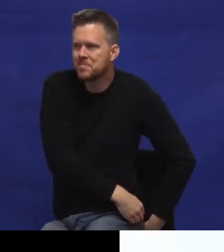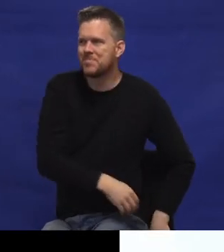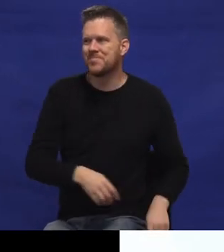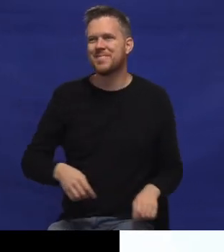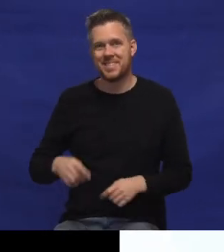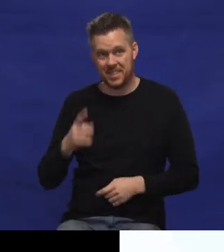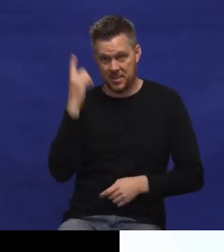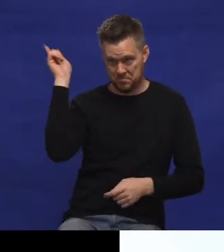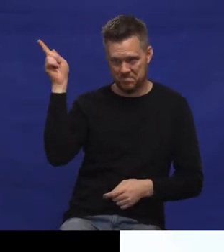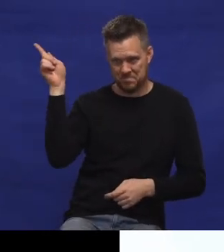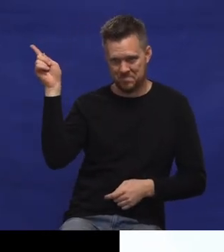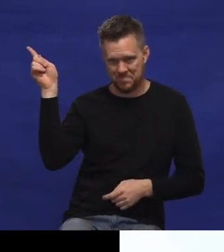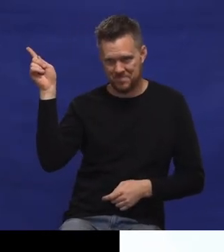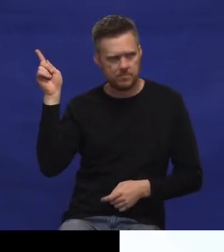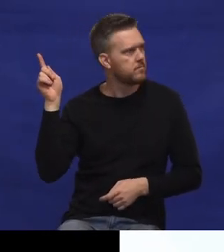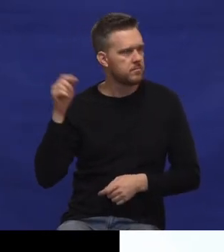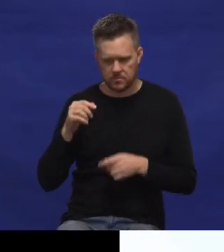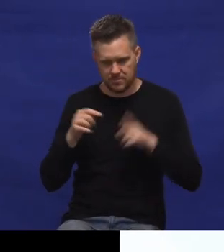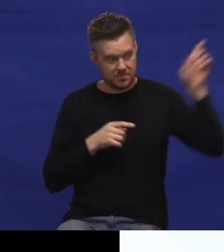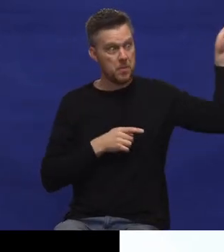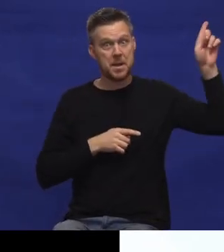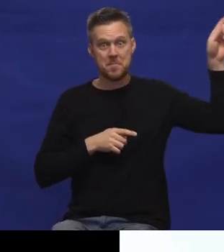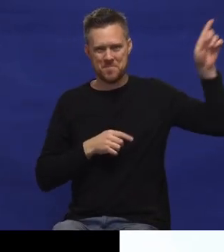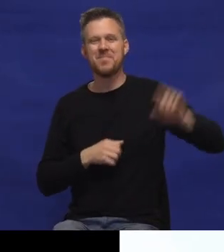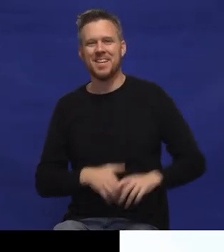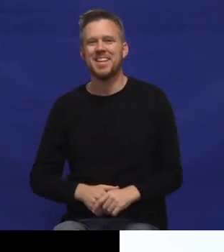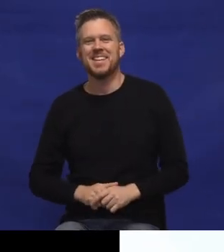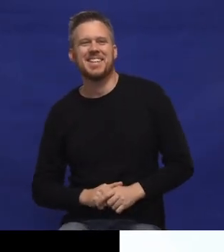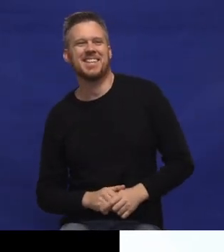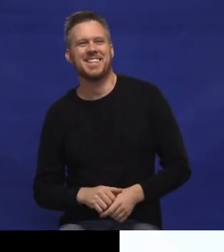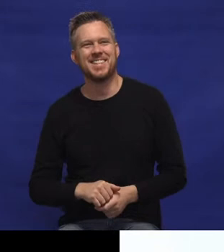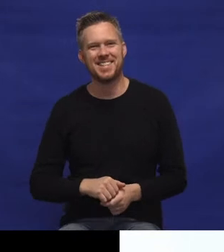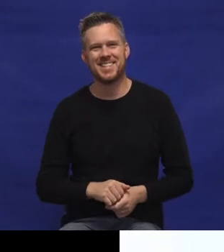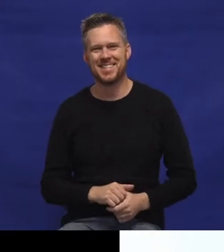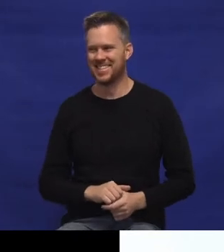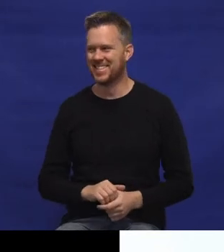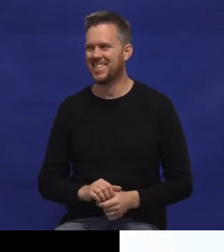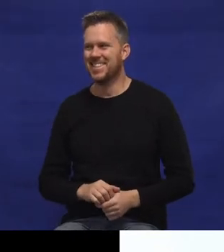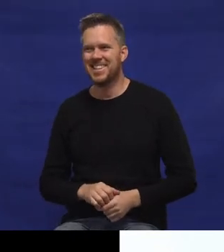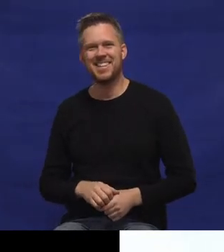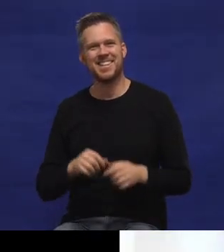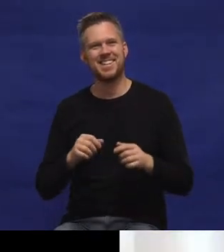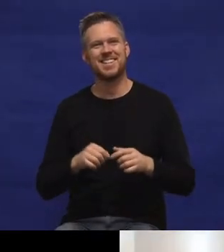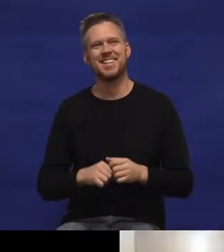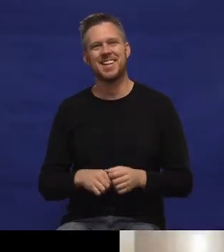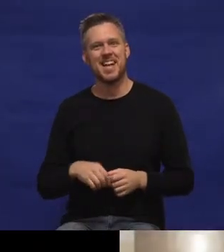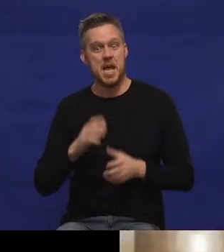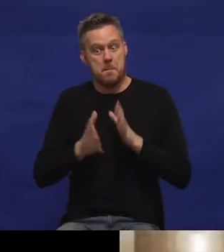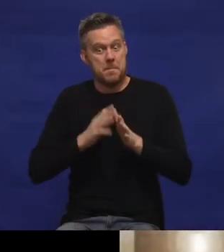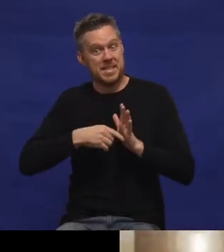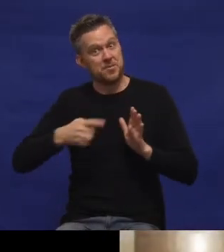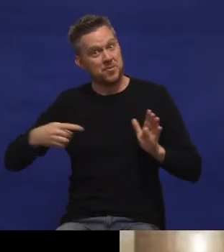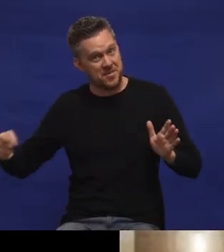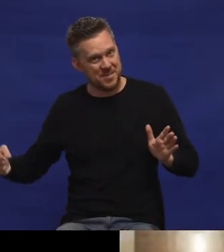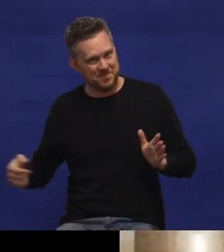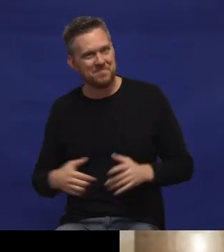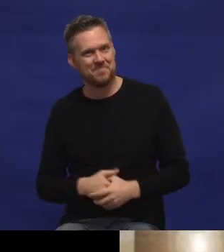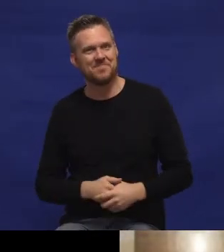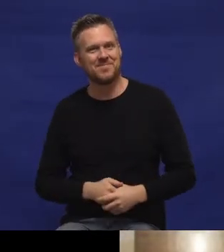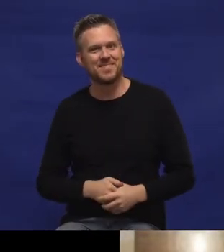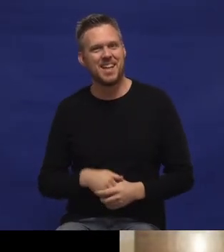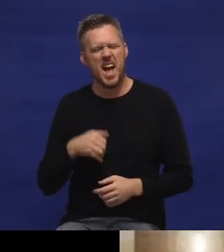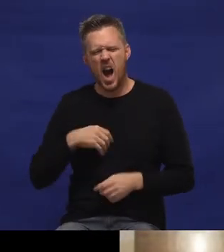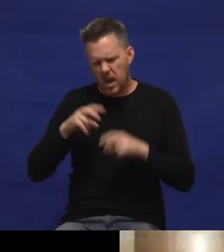a symbol for eternity, but why eternity? It kind of got me, you know, wondering one day, and so I thought, I'm going to look up